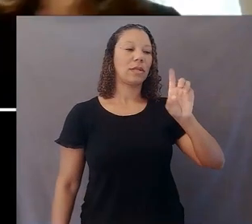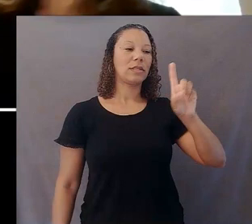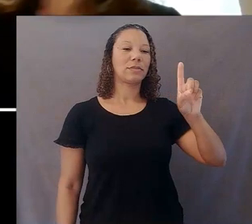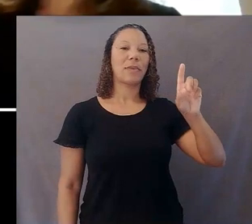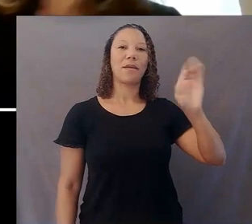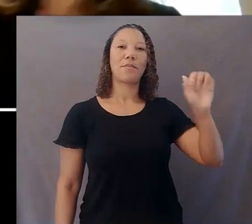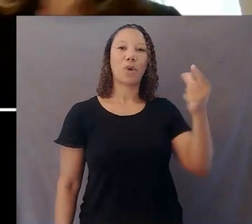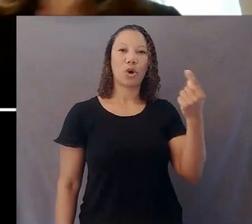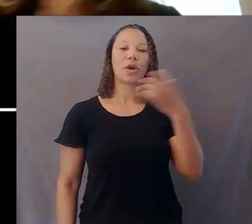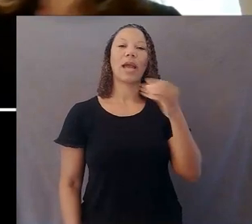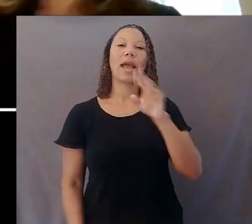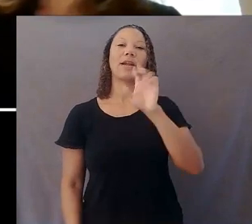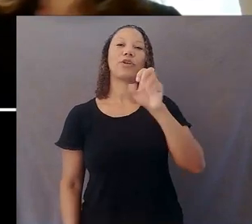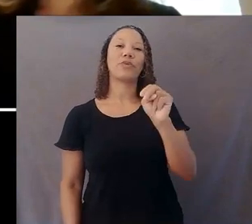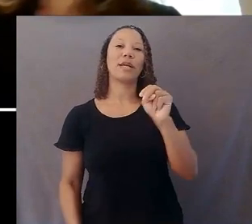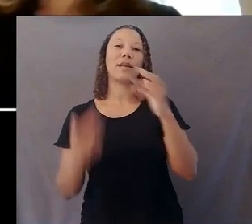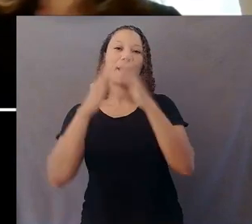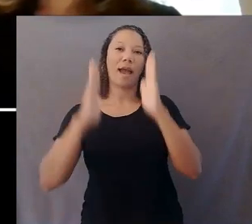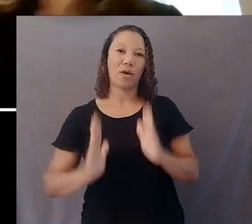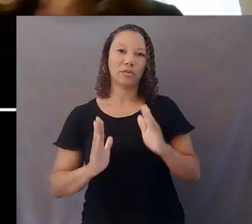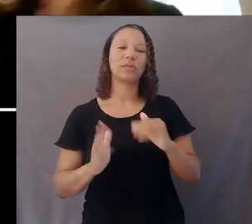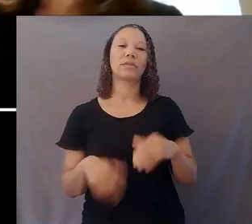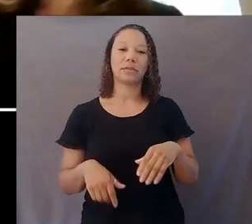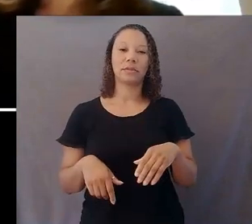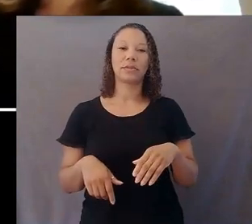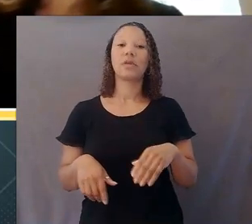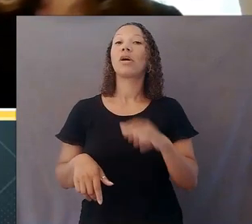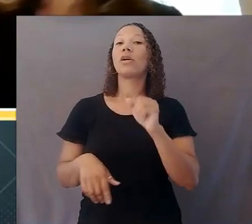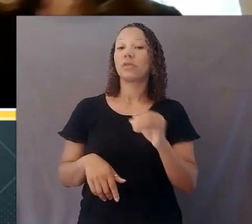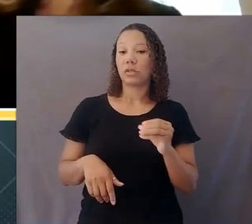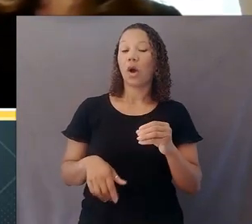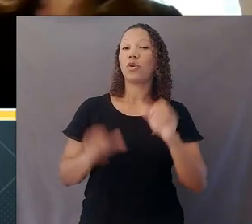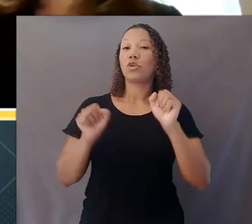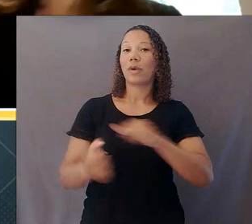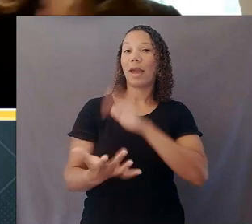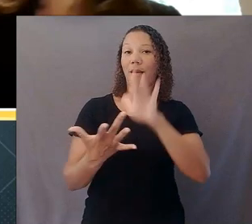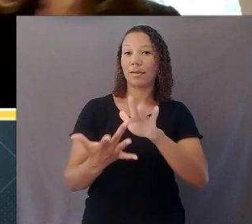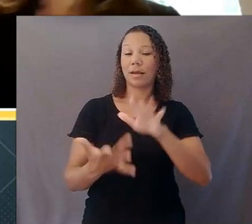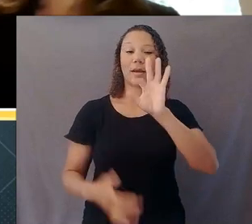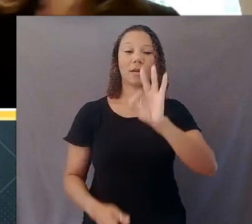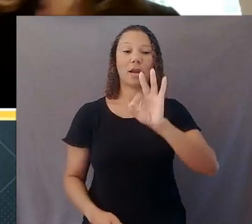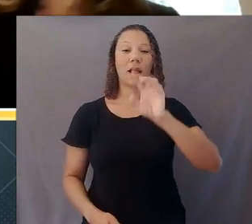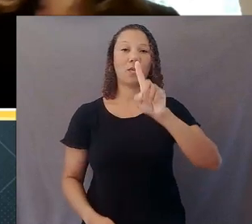please call the EGUSD Student Support and Health Services Department at